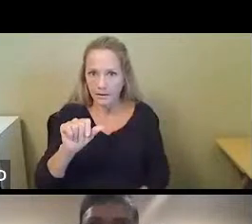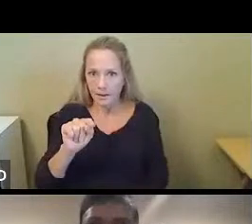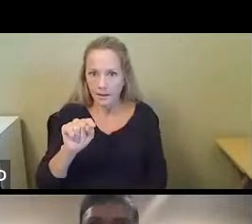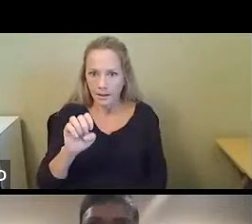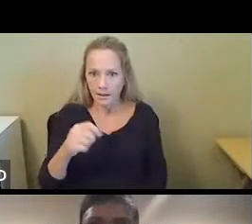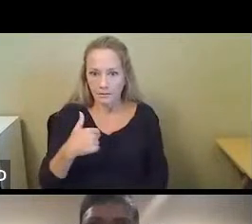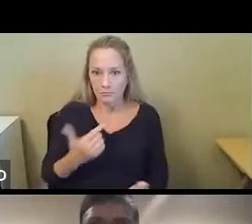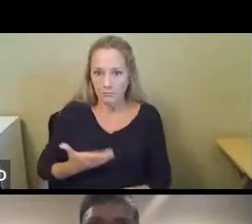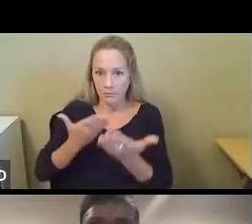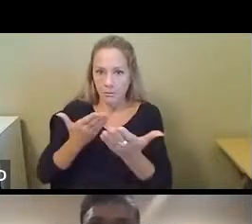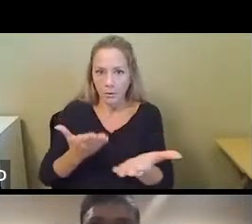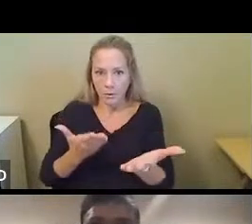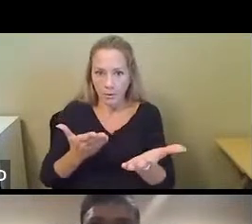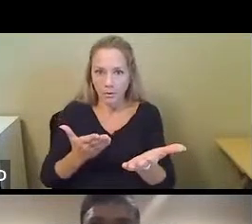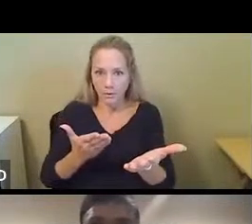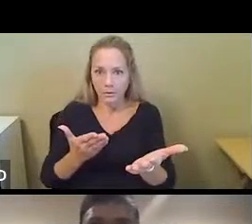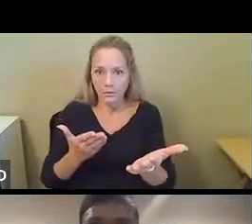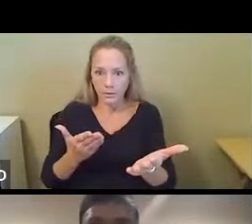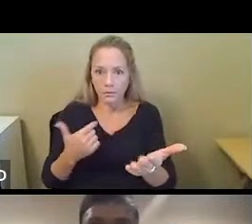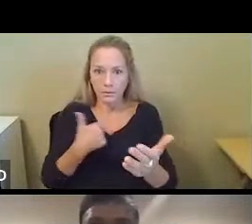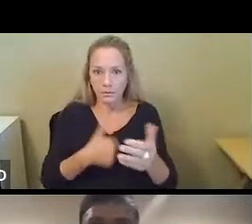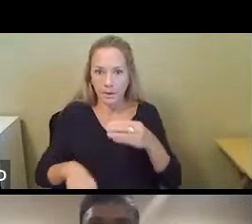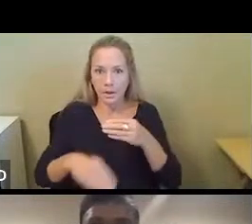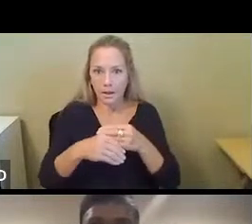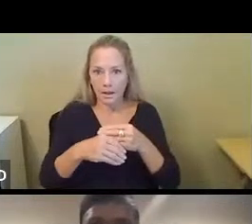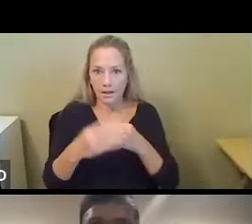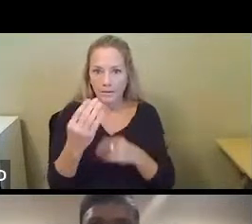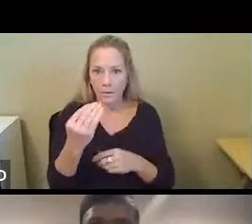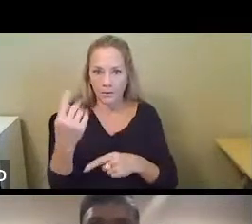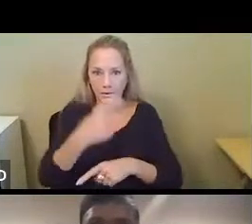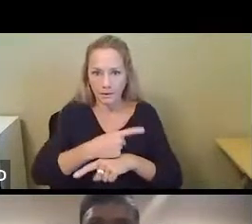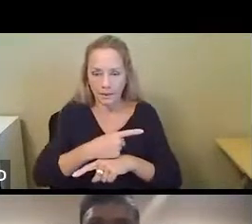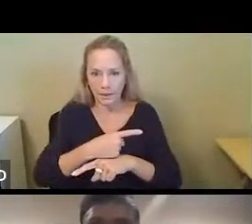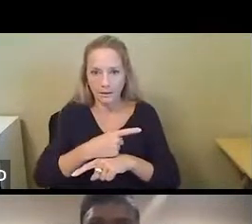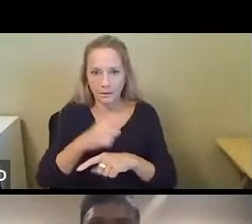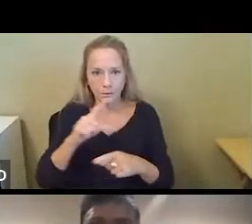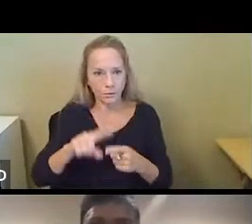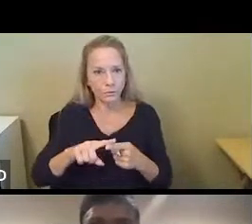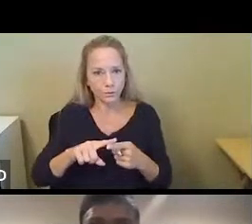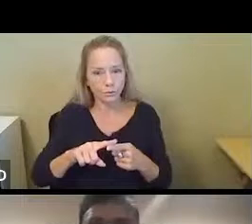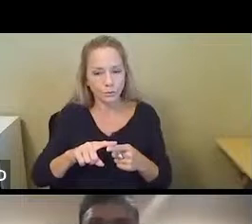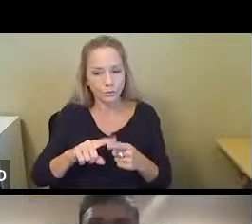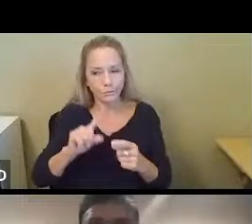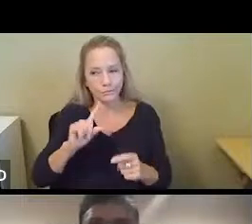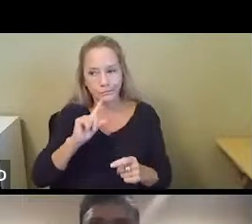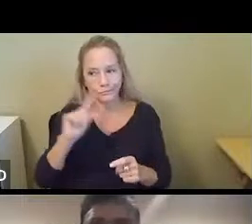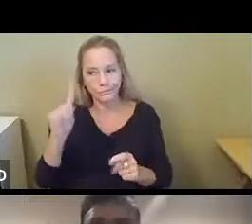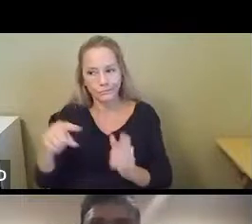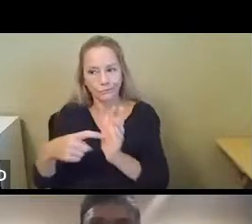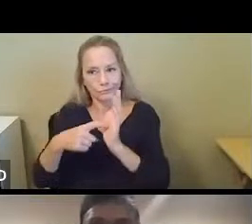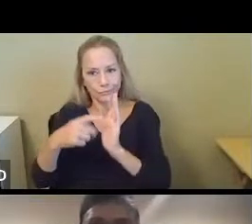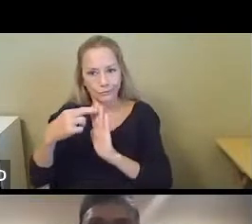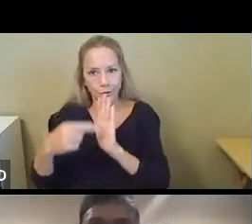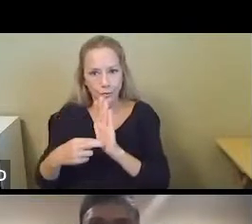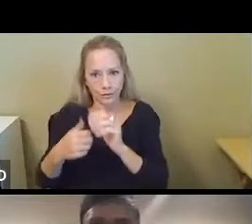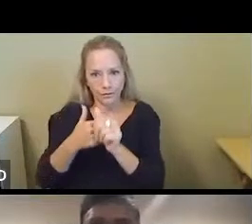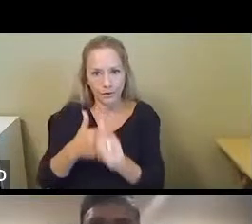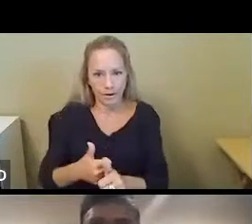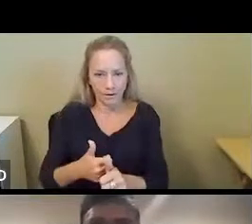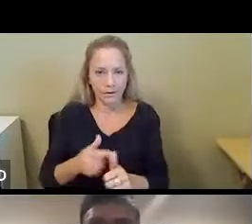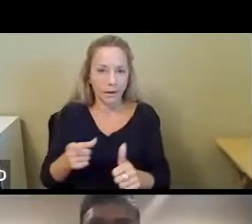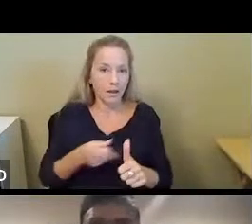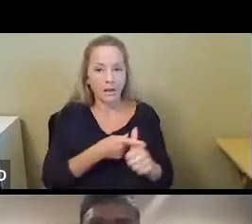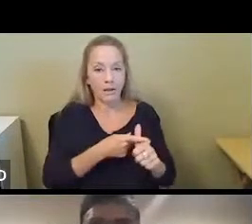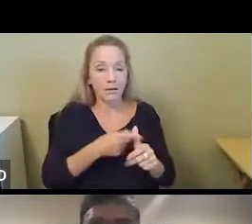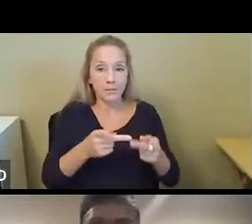Make a motion that we add 14 days to the order and reevaluate it as we had originally